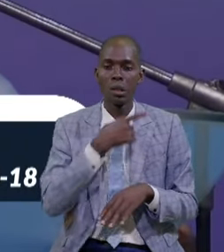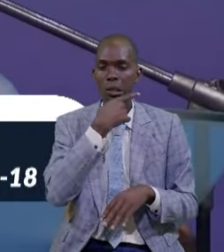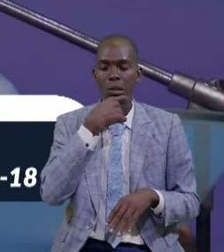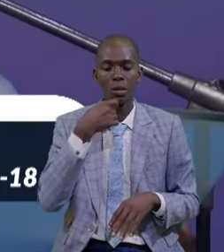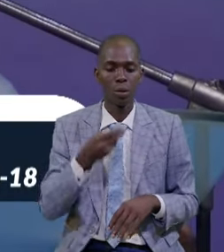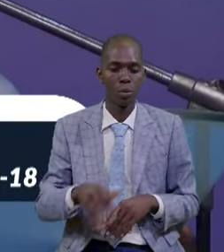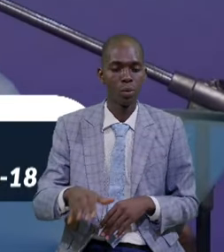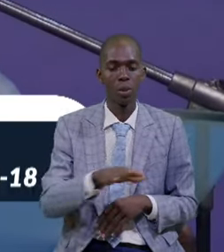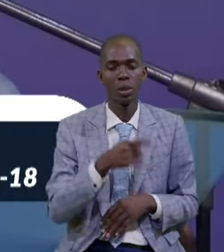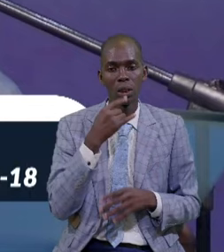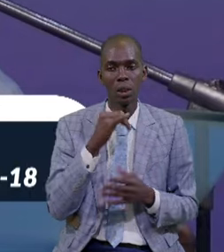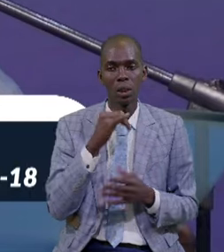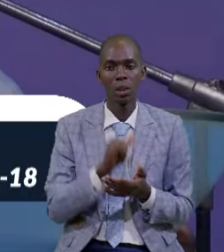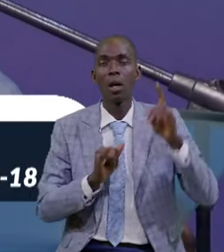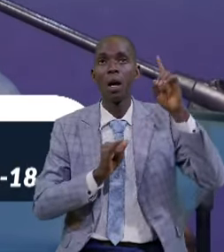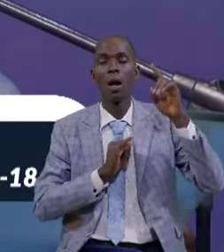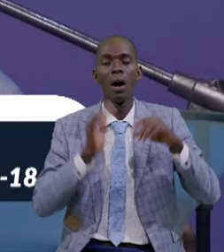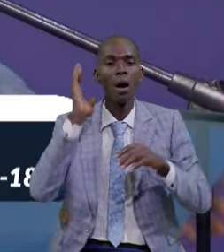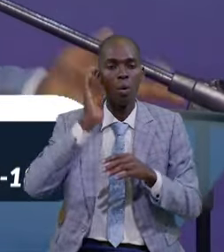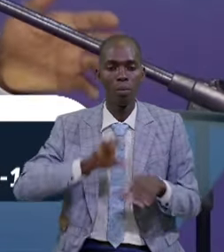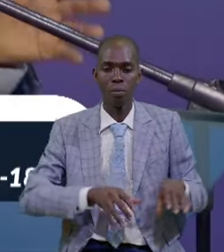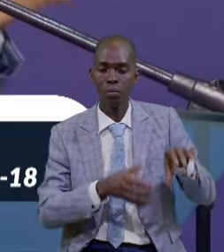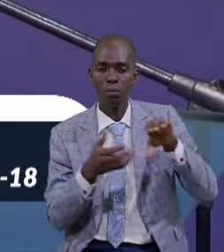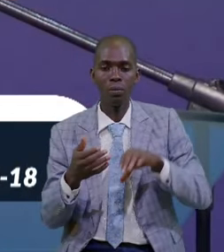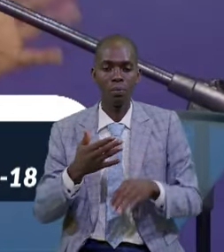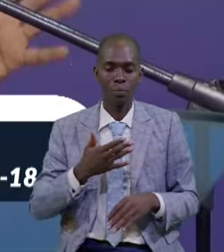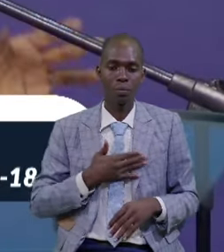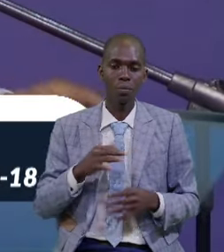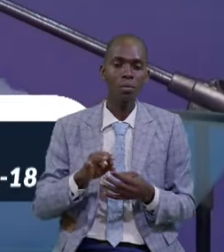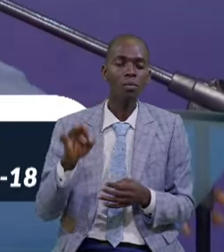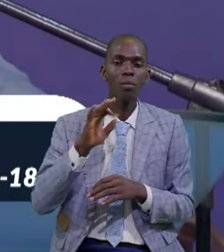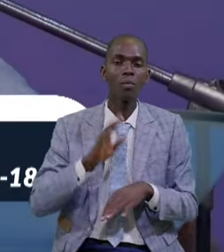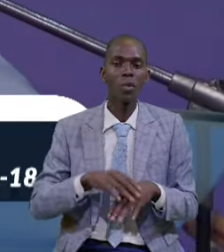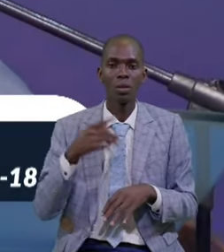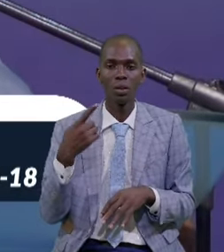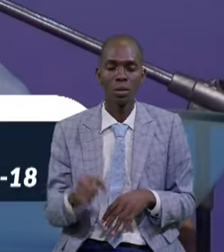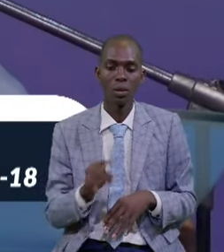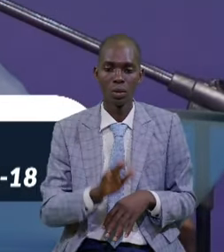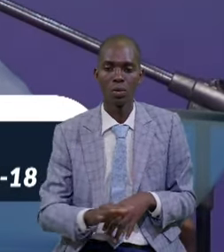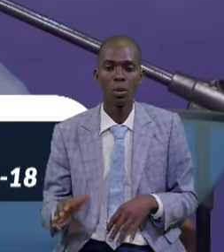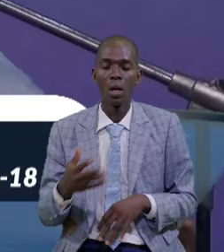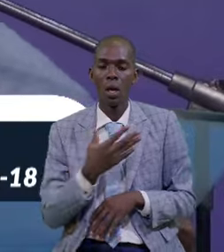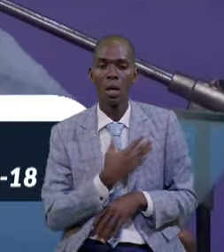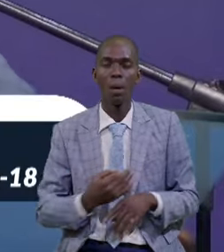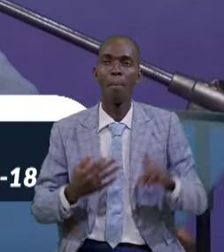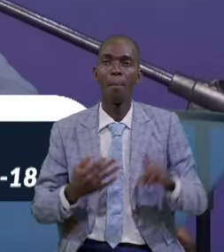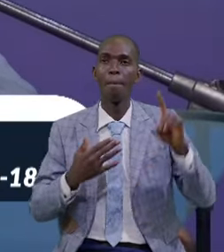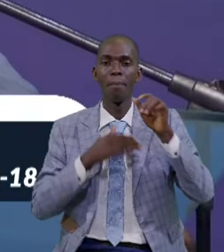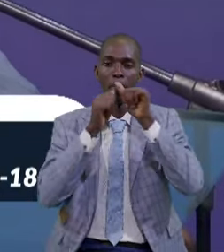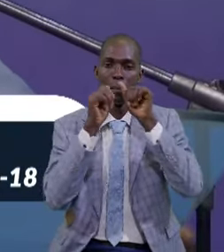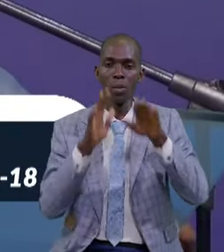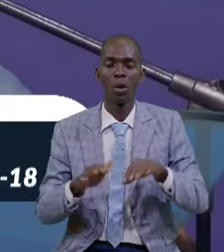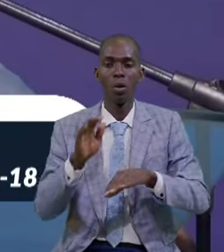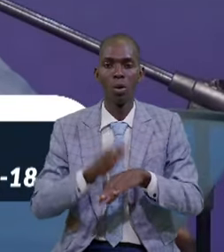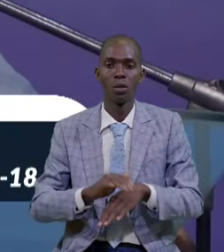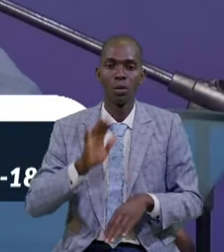Spirit upon thy seed, and my blessing upon thy